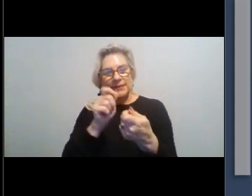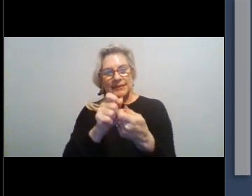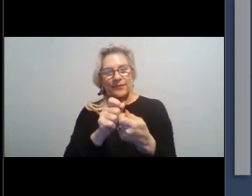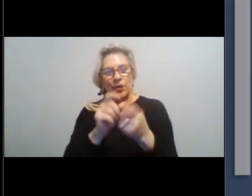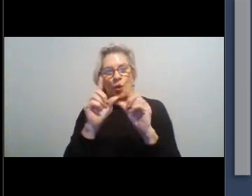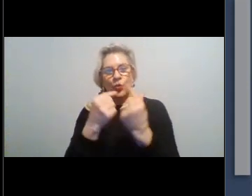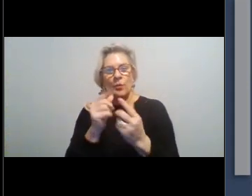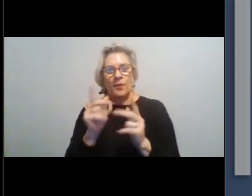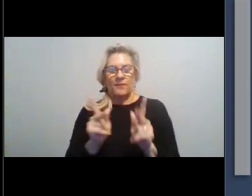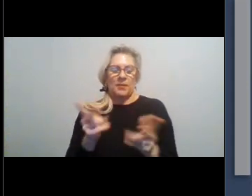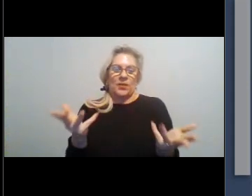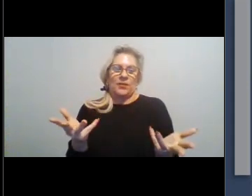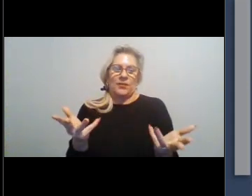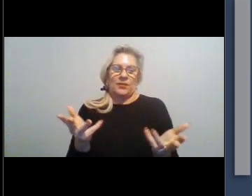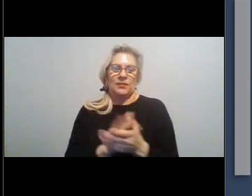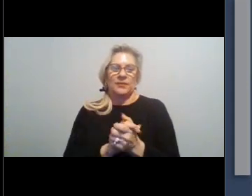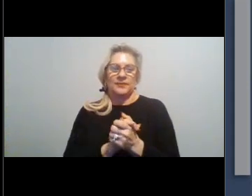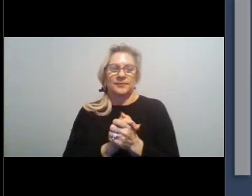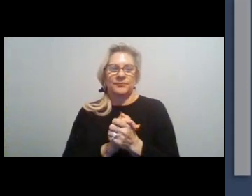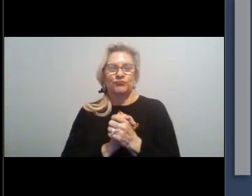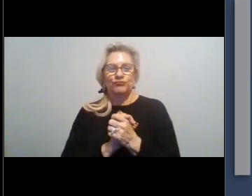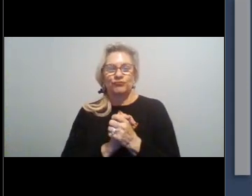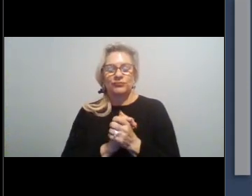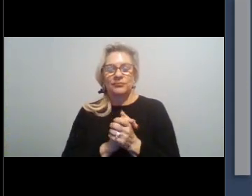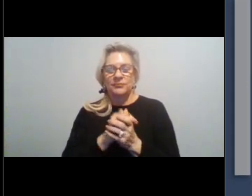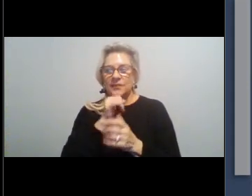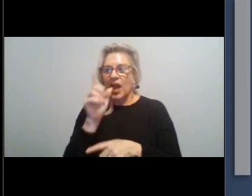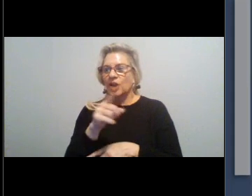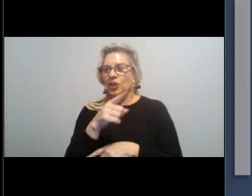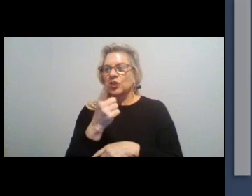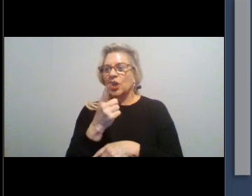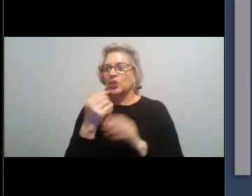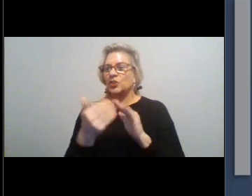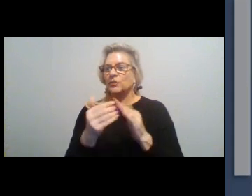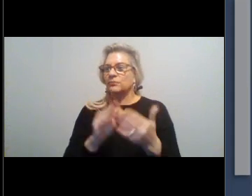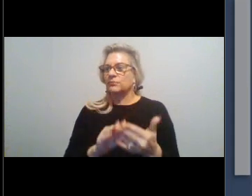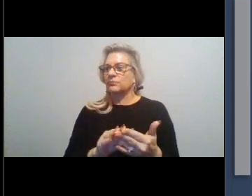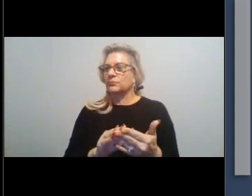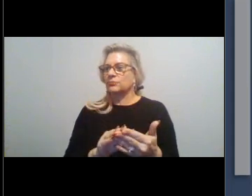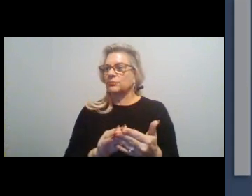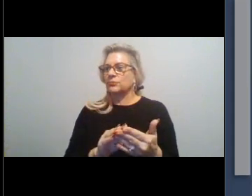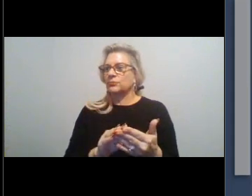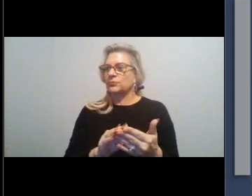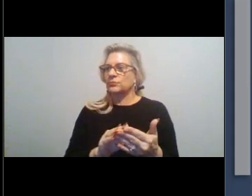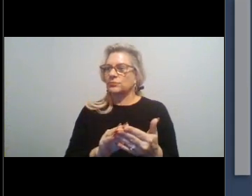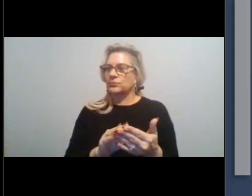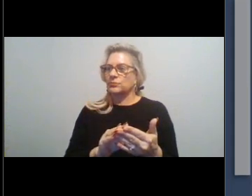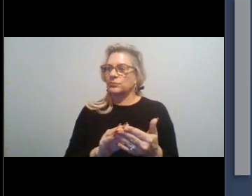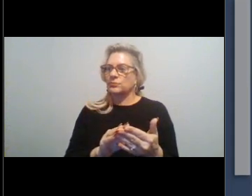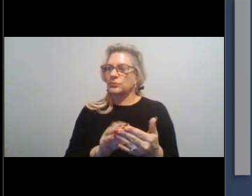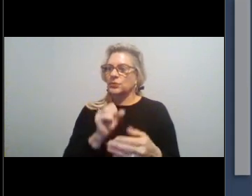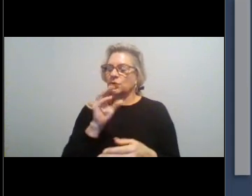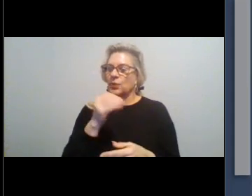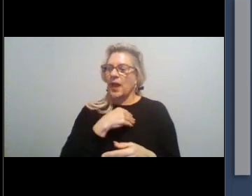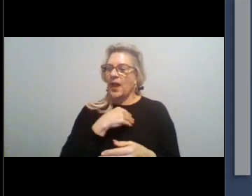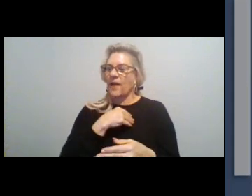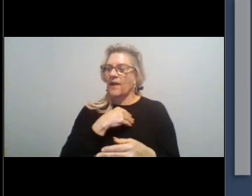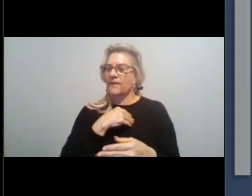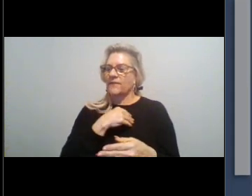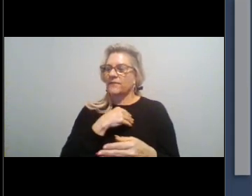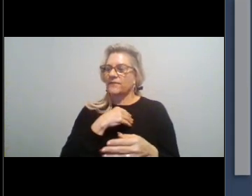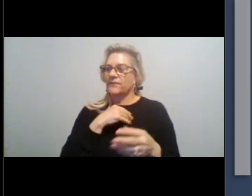of folks. It's not just about being communities of color, but they also have different issues that sometimes we don't